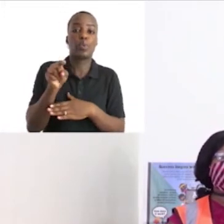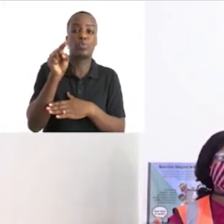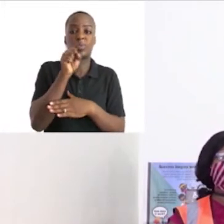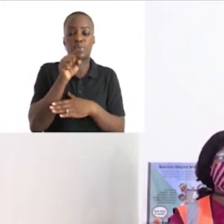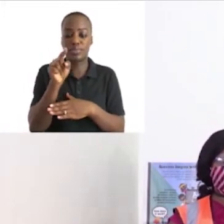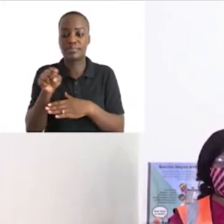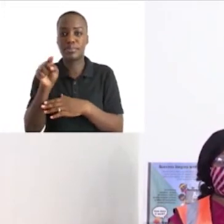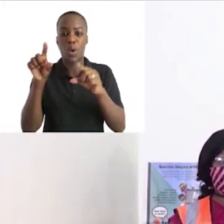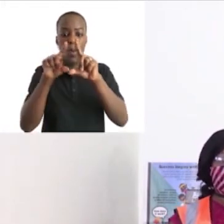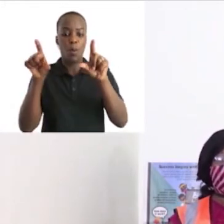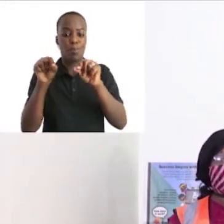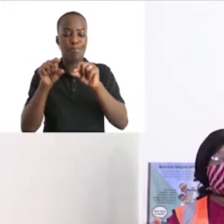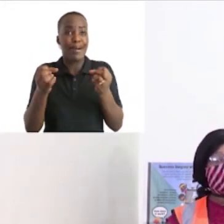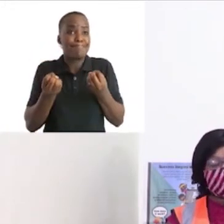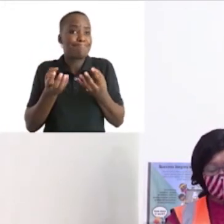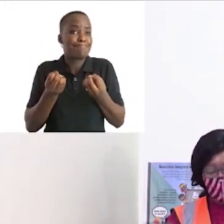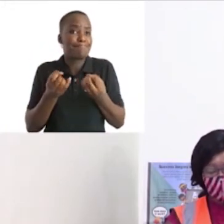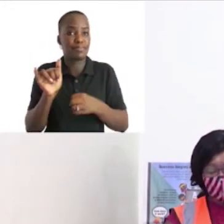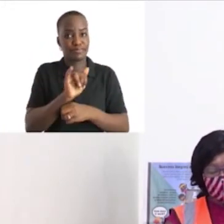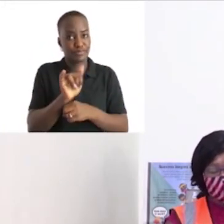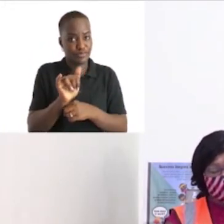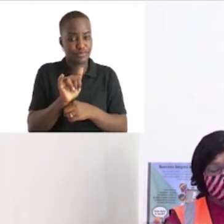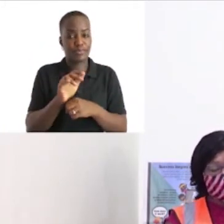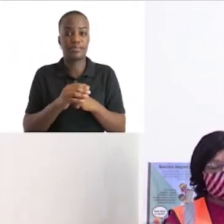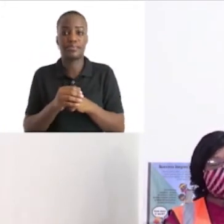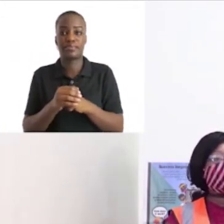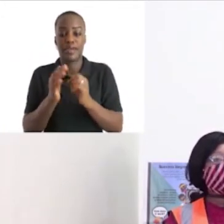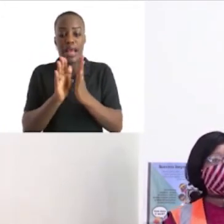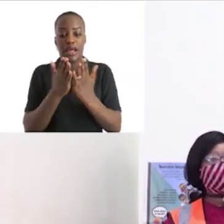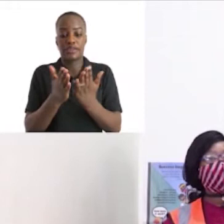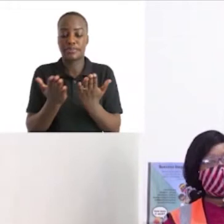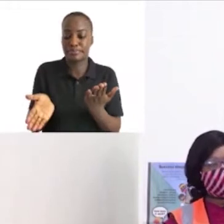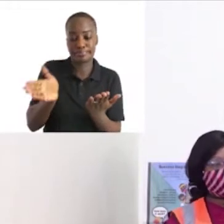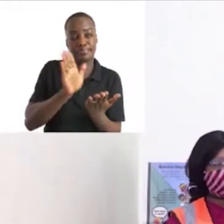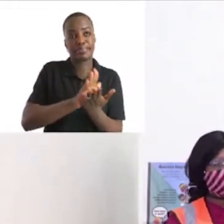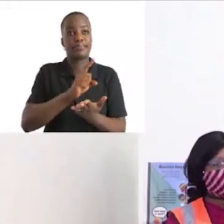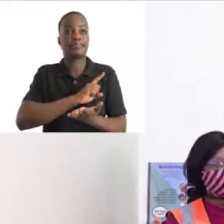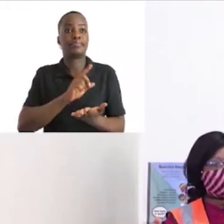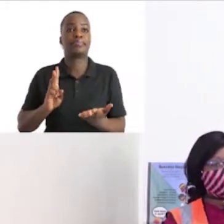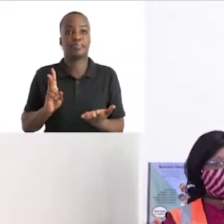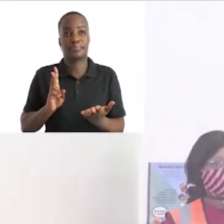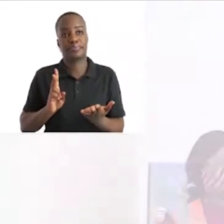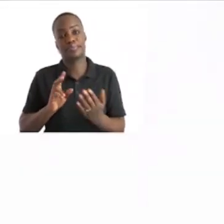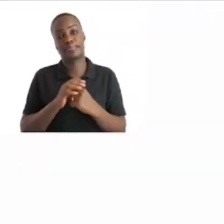bricks that were the most. Now, let us turn back to page 12.